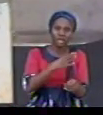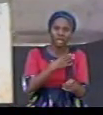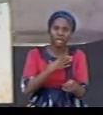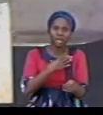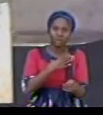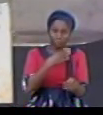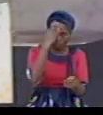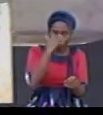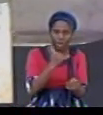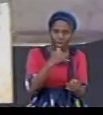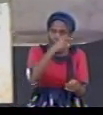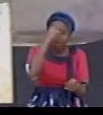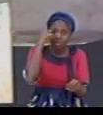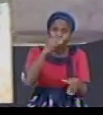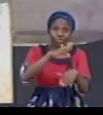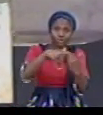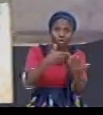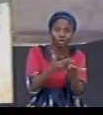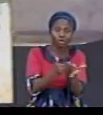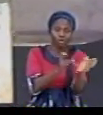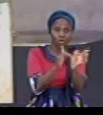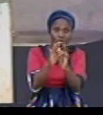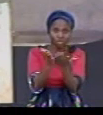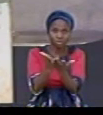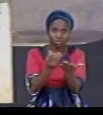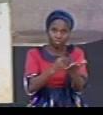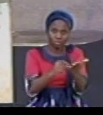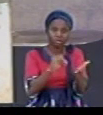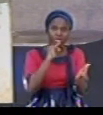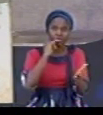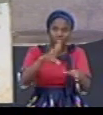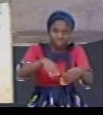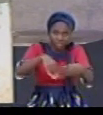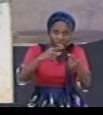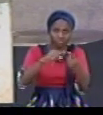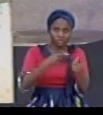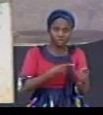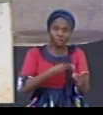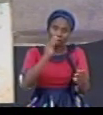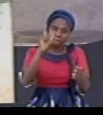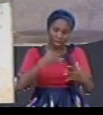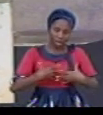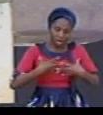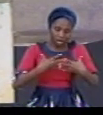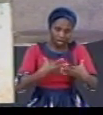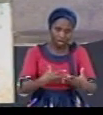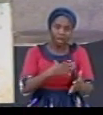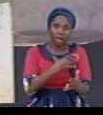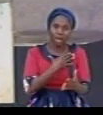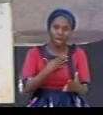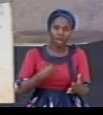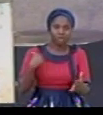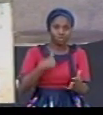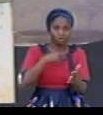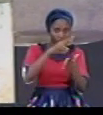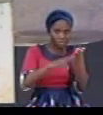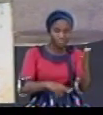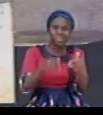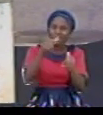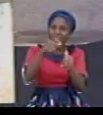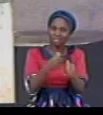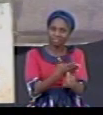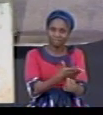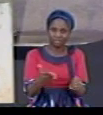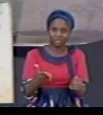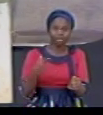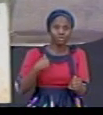all scripture is given by inspiration. And we read everything. We